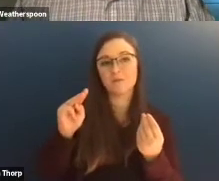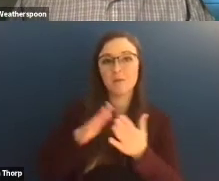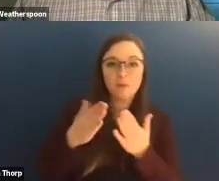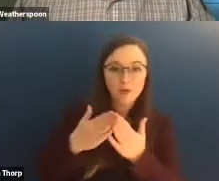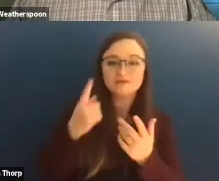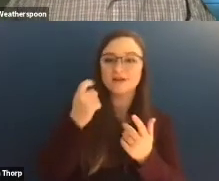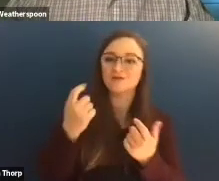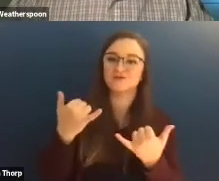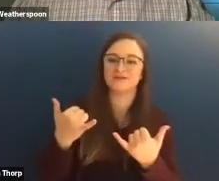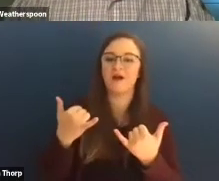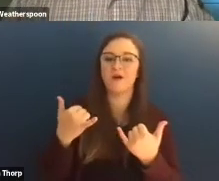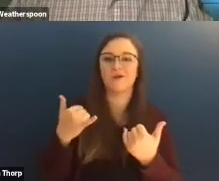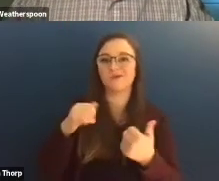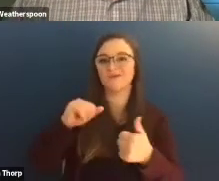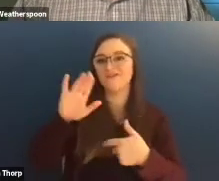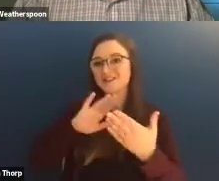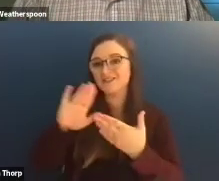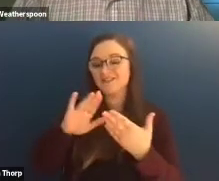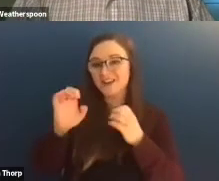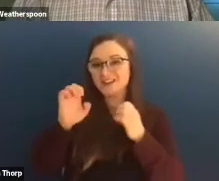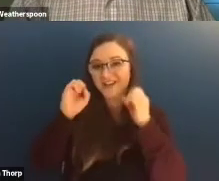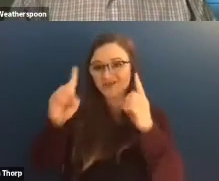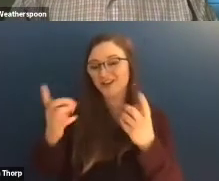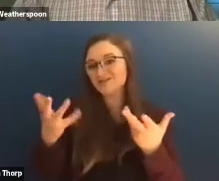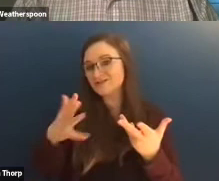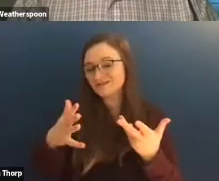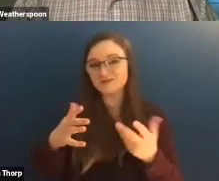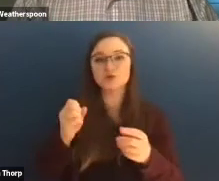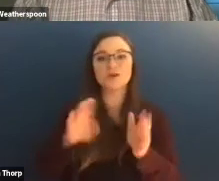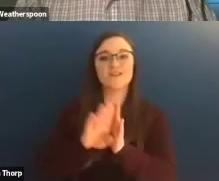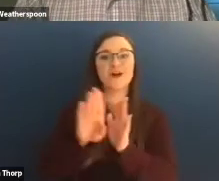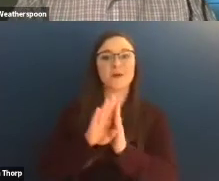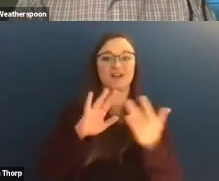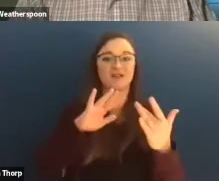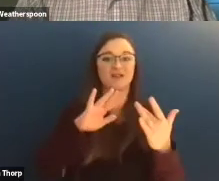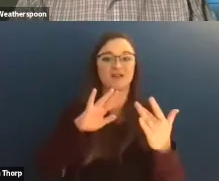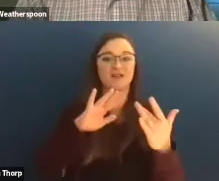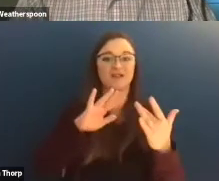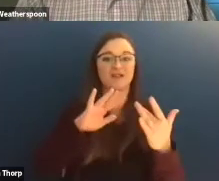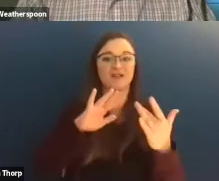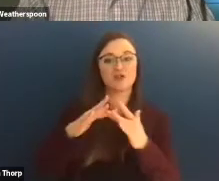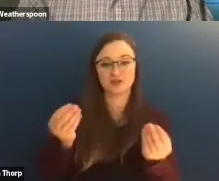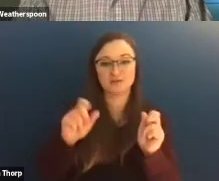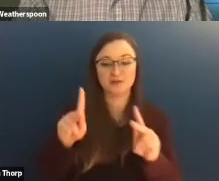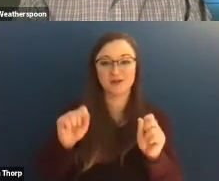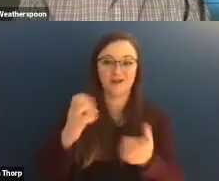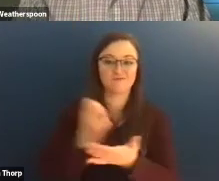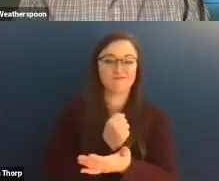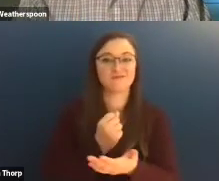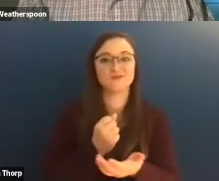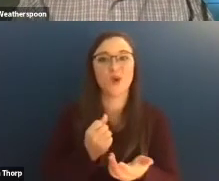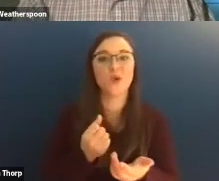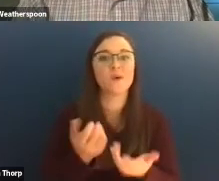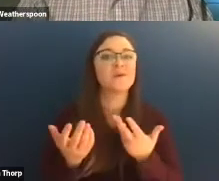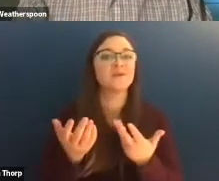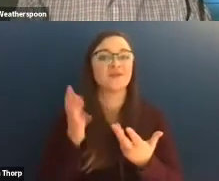person as easily. So developing health education materials, those are all kind of creative ways where even if your shadow